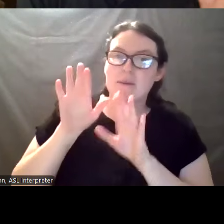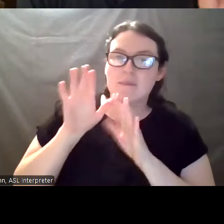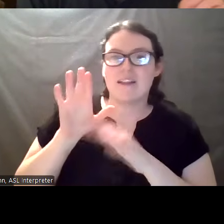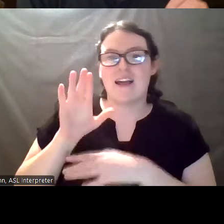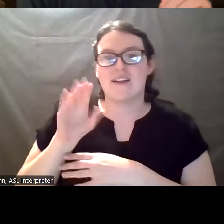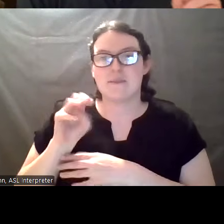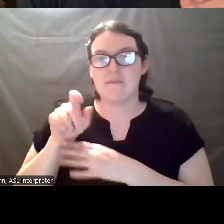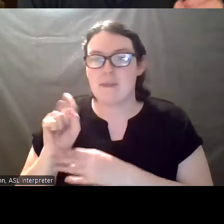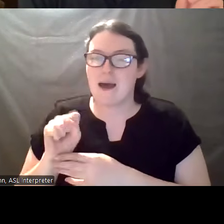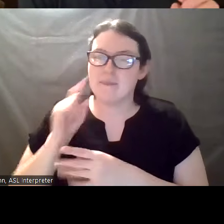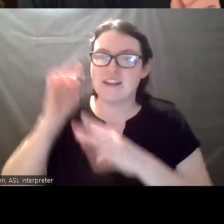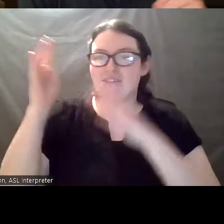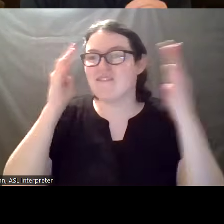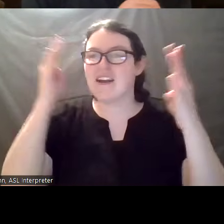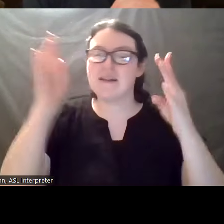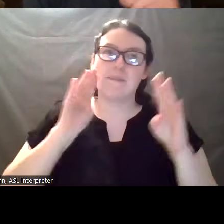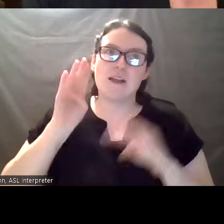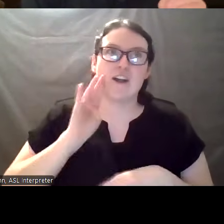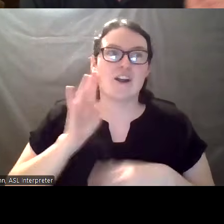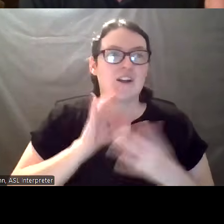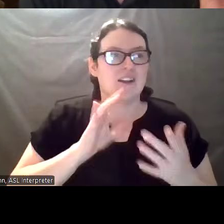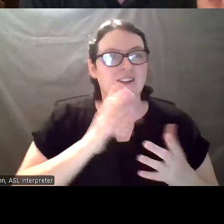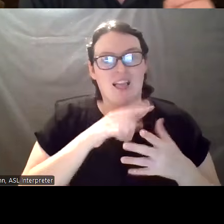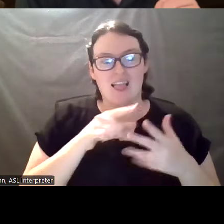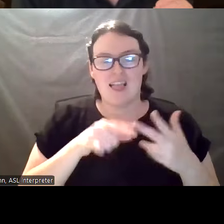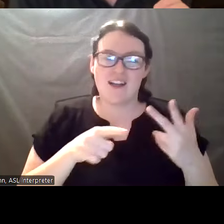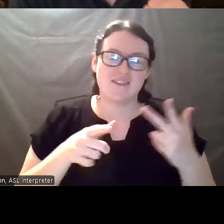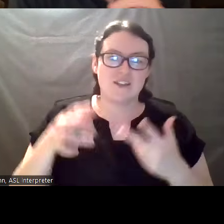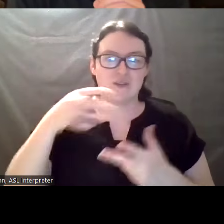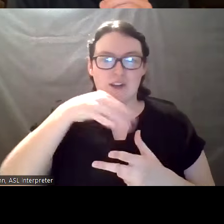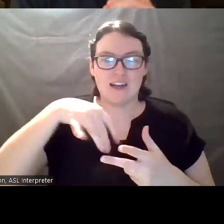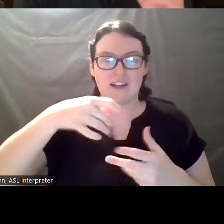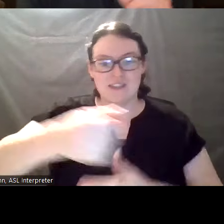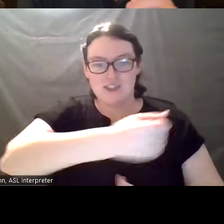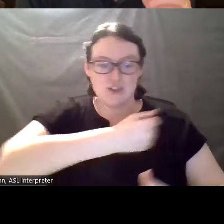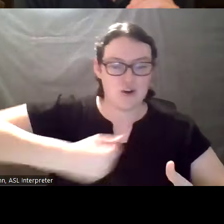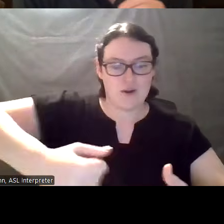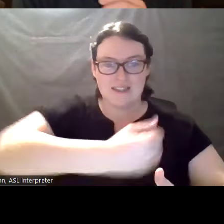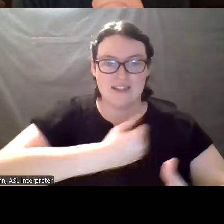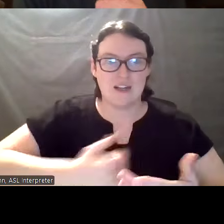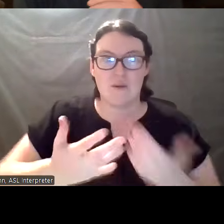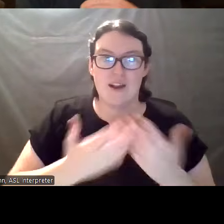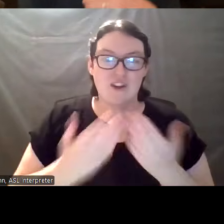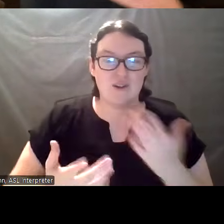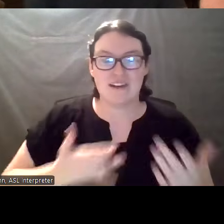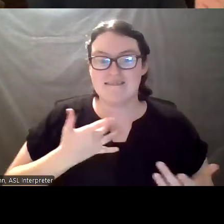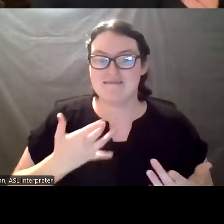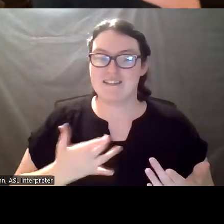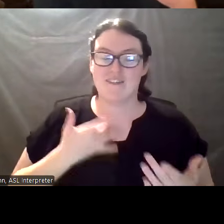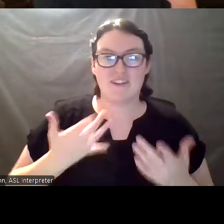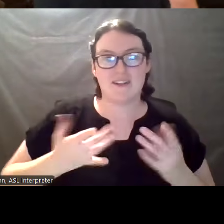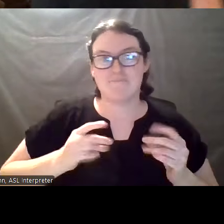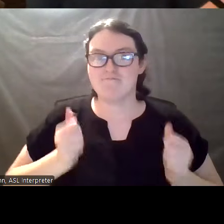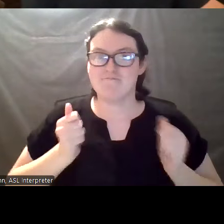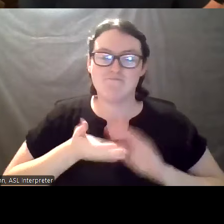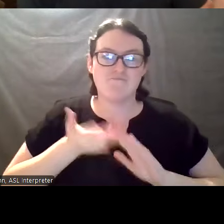beer, beer, beer, a barrel of malt, a bushel of hops. You stir it around with a stick, the kind of lubrication to make your engine tick. Or John